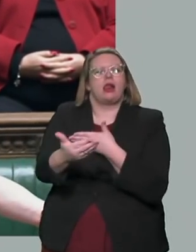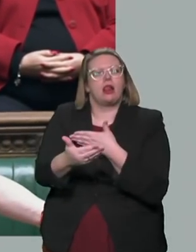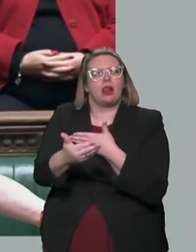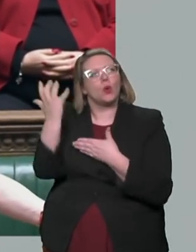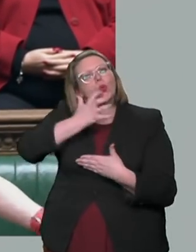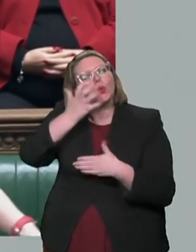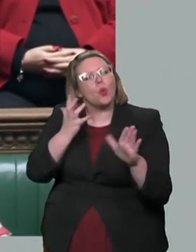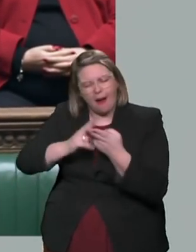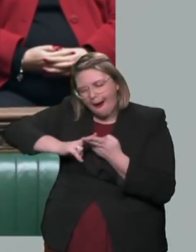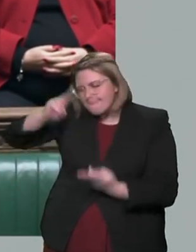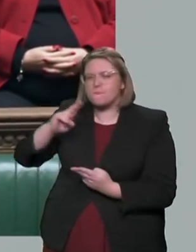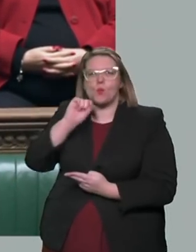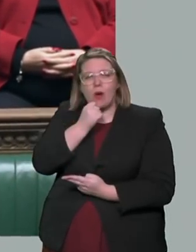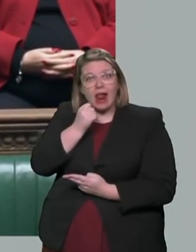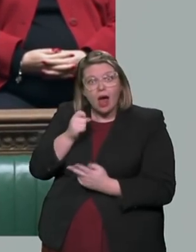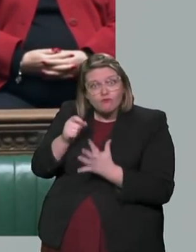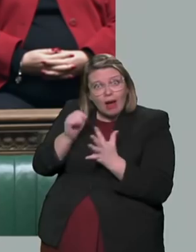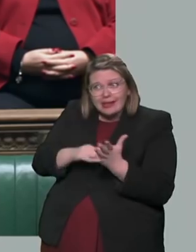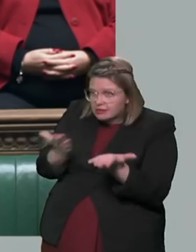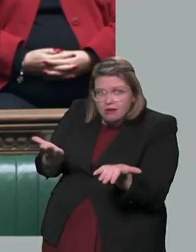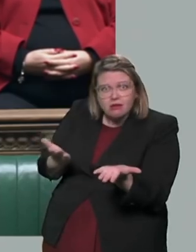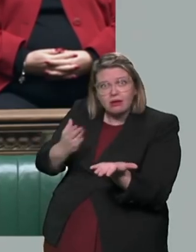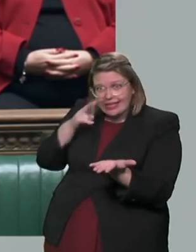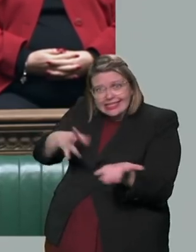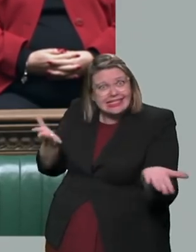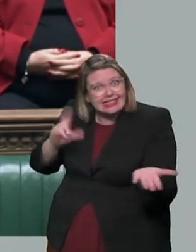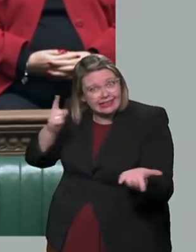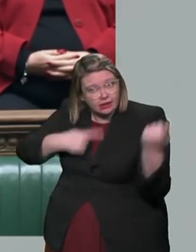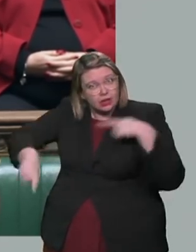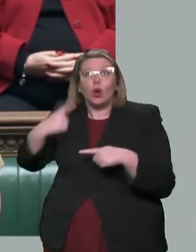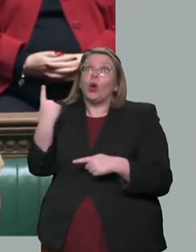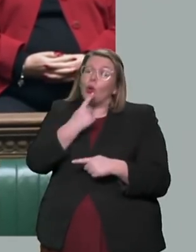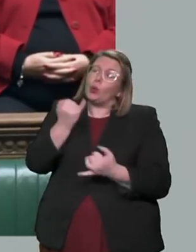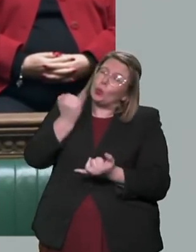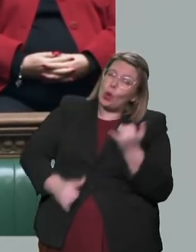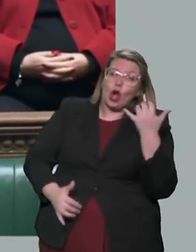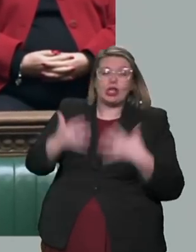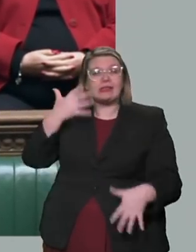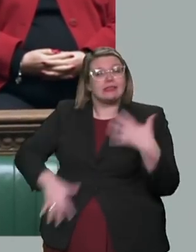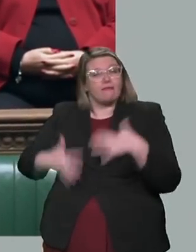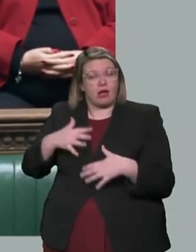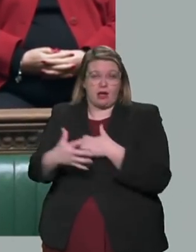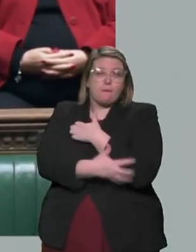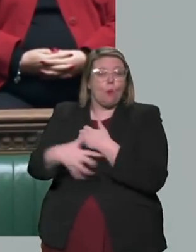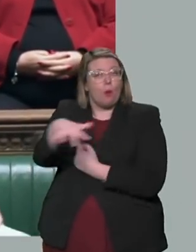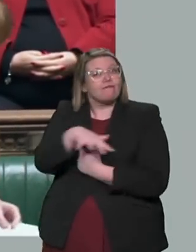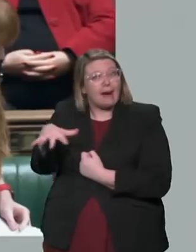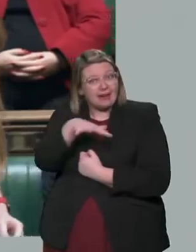Prime Minister see what's happening yet again? Working families are picking up the tab for his